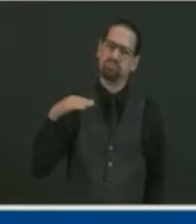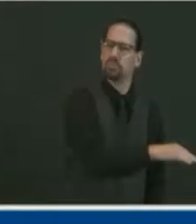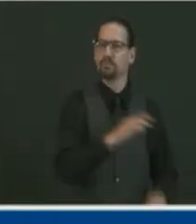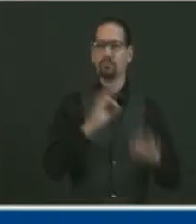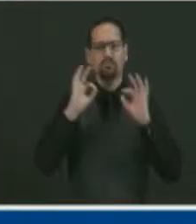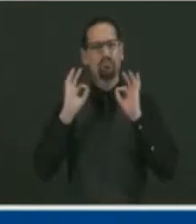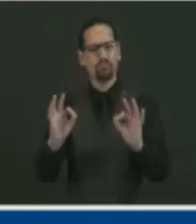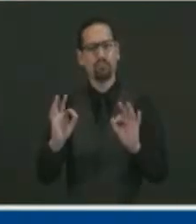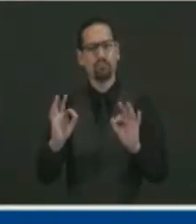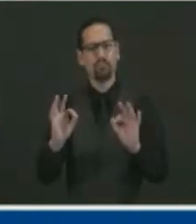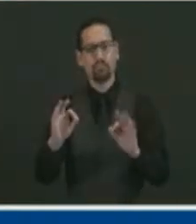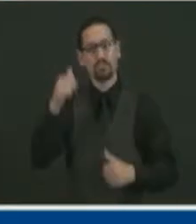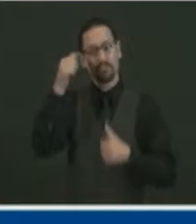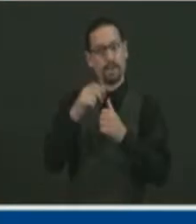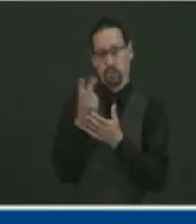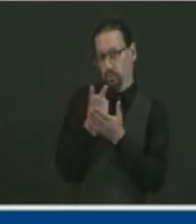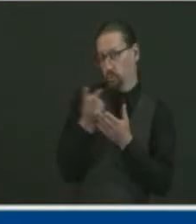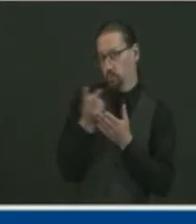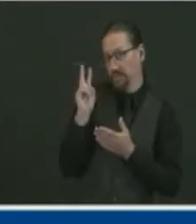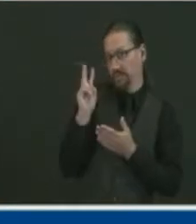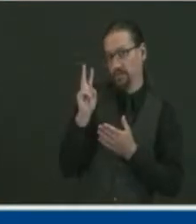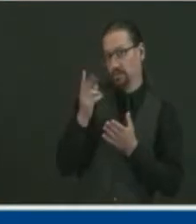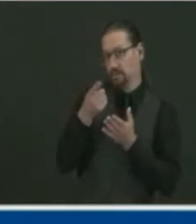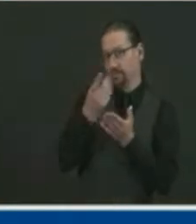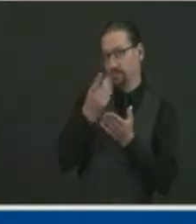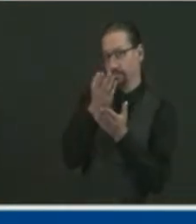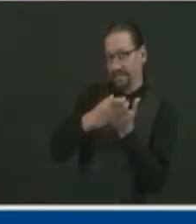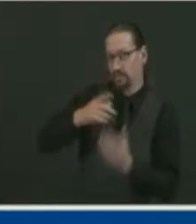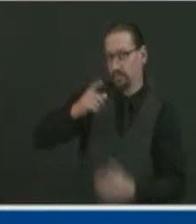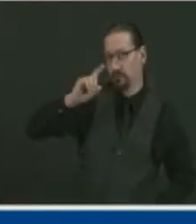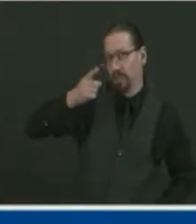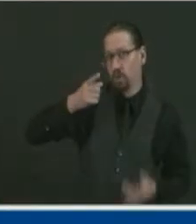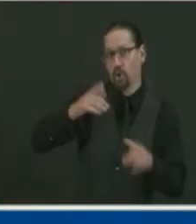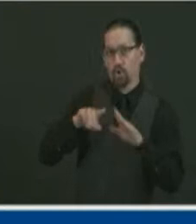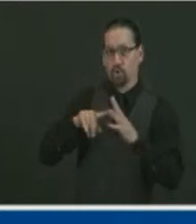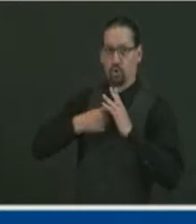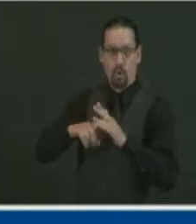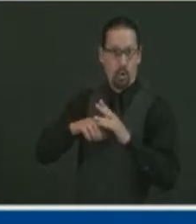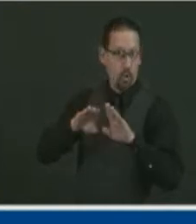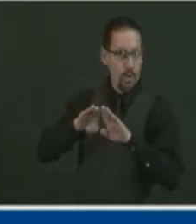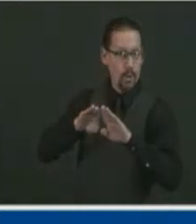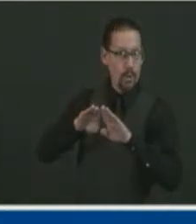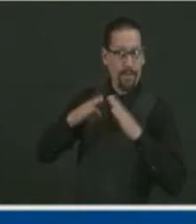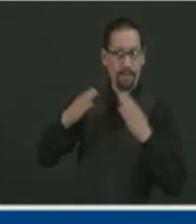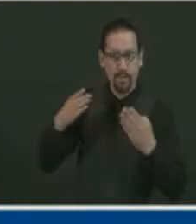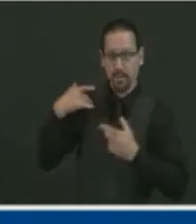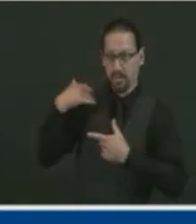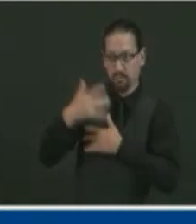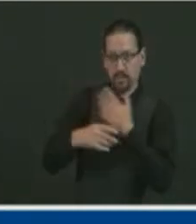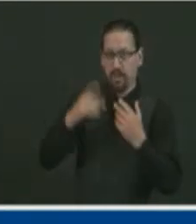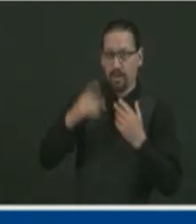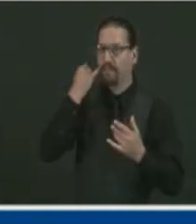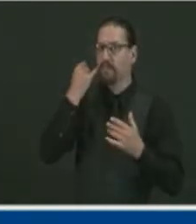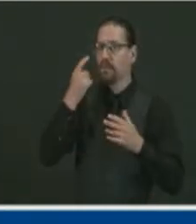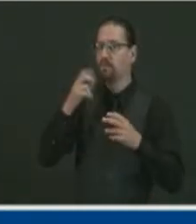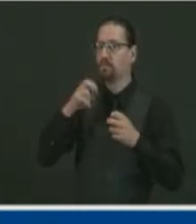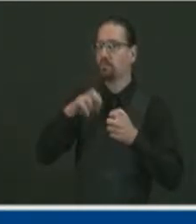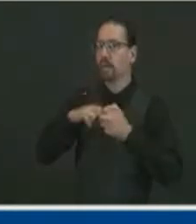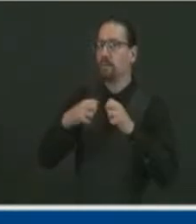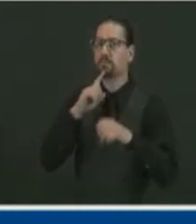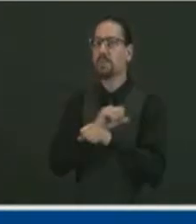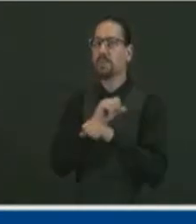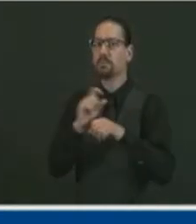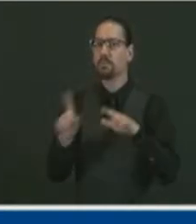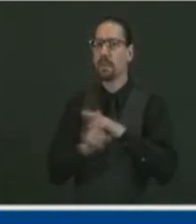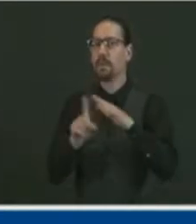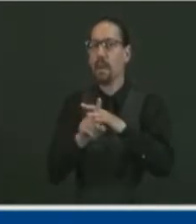ago. So if we were going to be seeing problems because of our reopening in phase 1, we'd be seeing them now. We'd